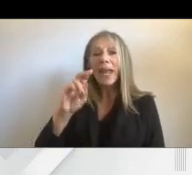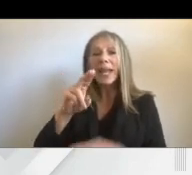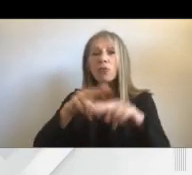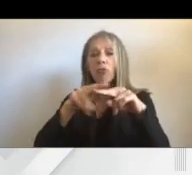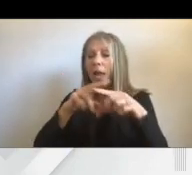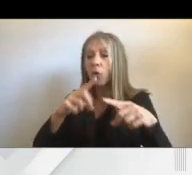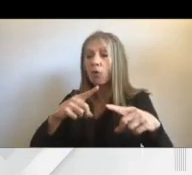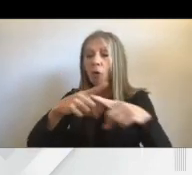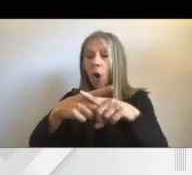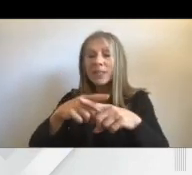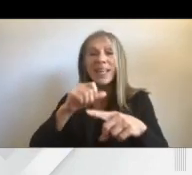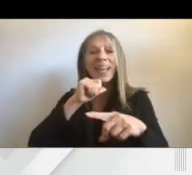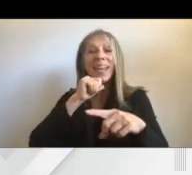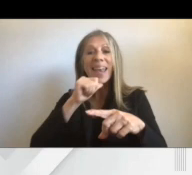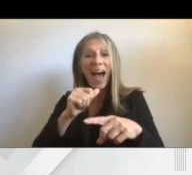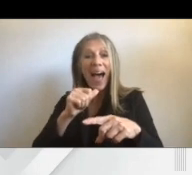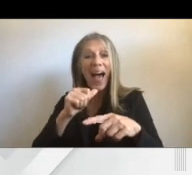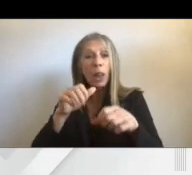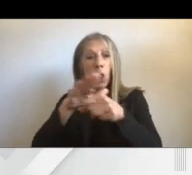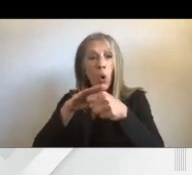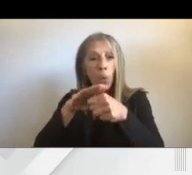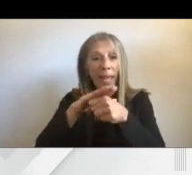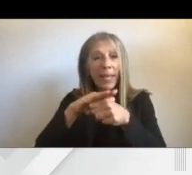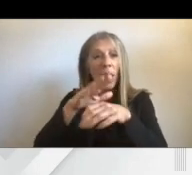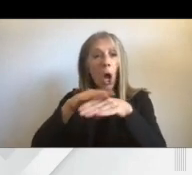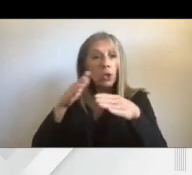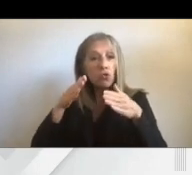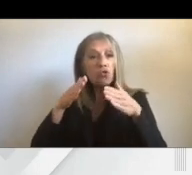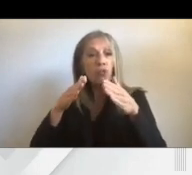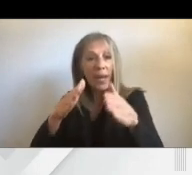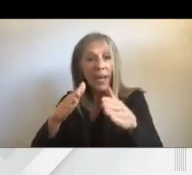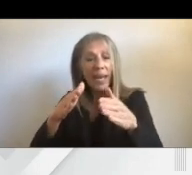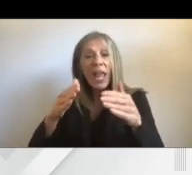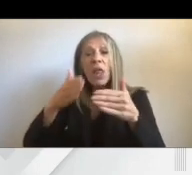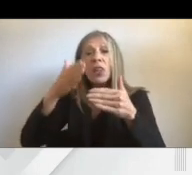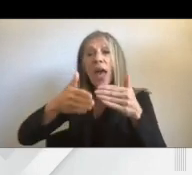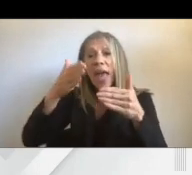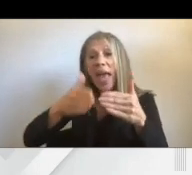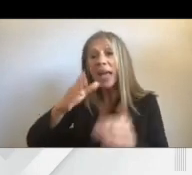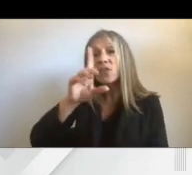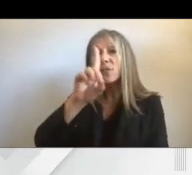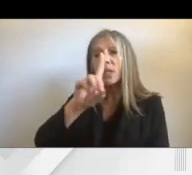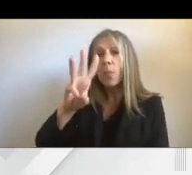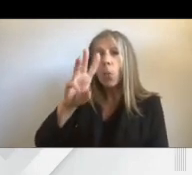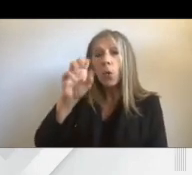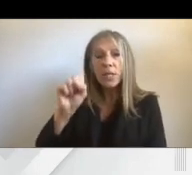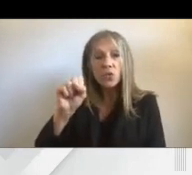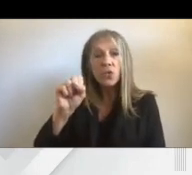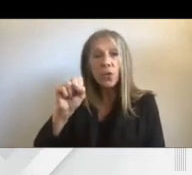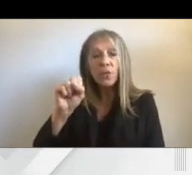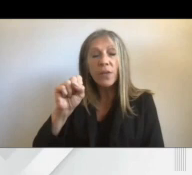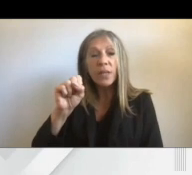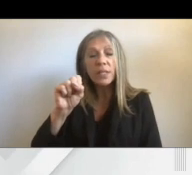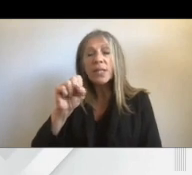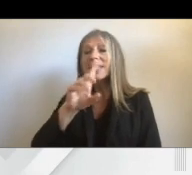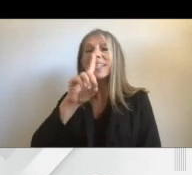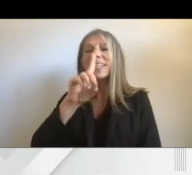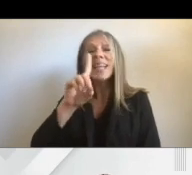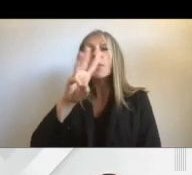65% of the base diameter maximum. The height of the dome is 0.2